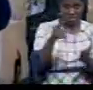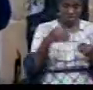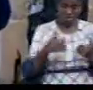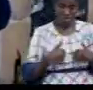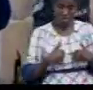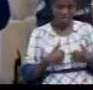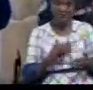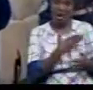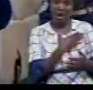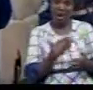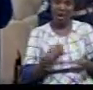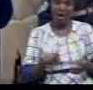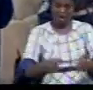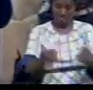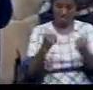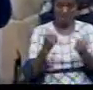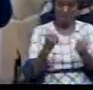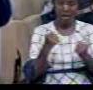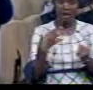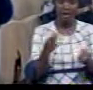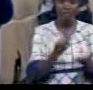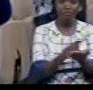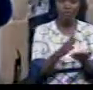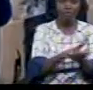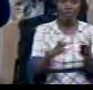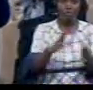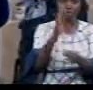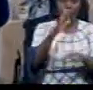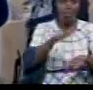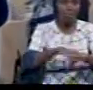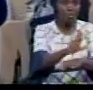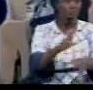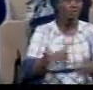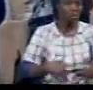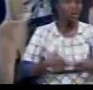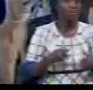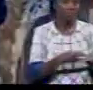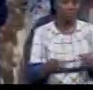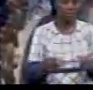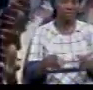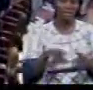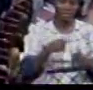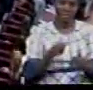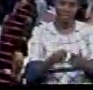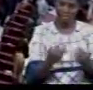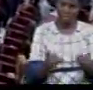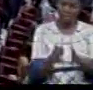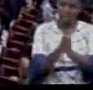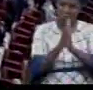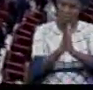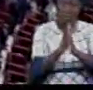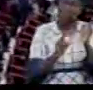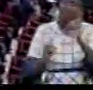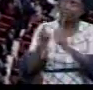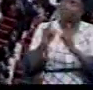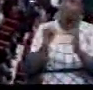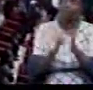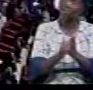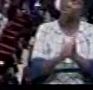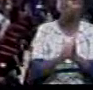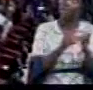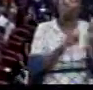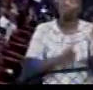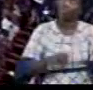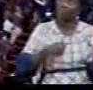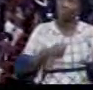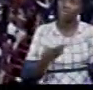have the power of the Holy Ghost upon your life. Why don't you tell the Lord, oh Lord, here am I, here am